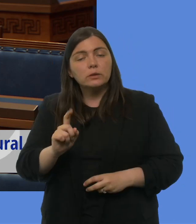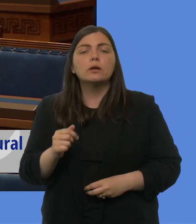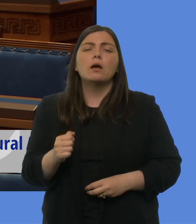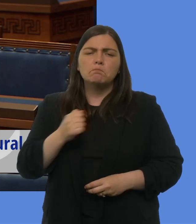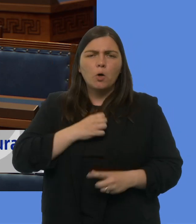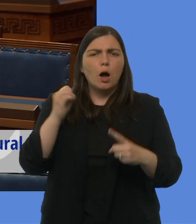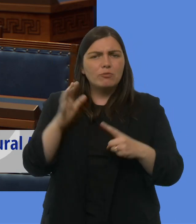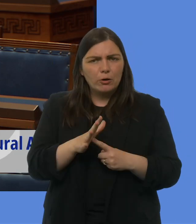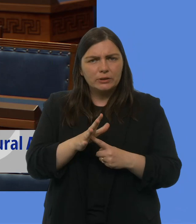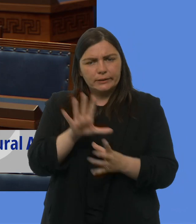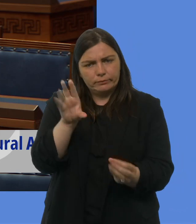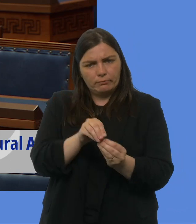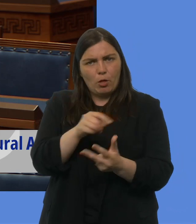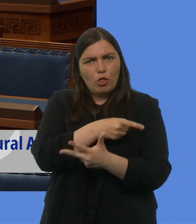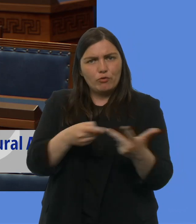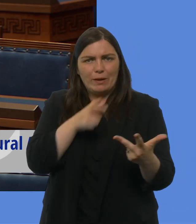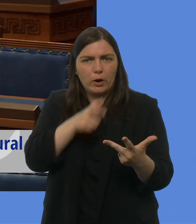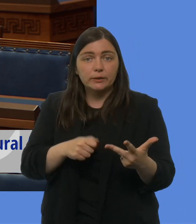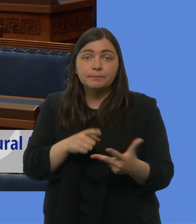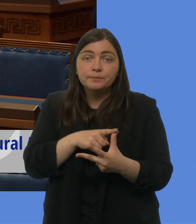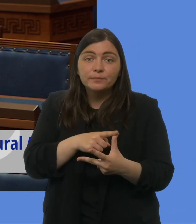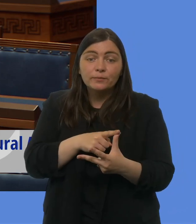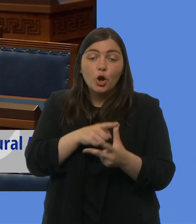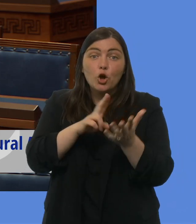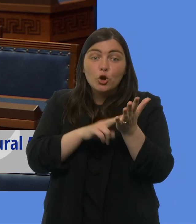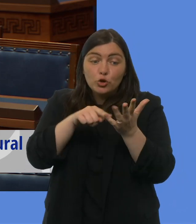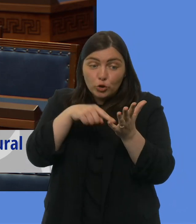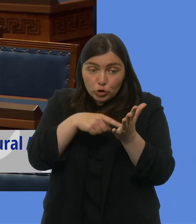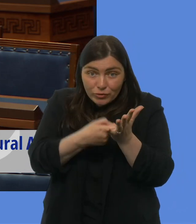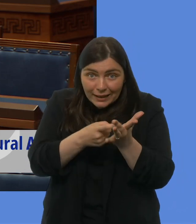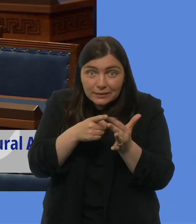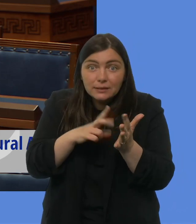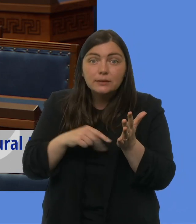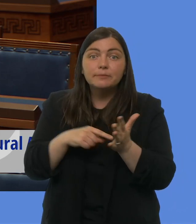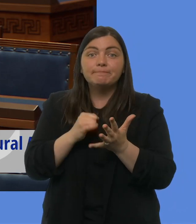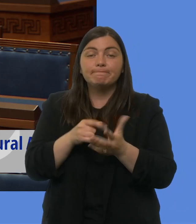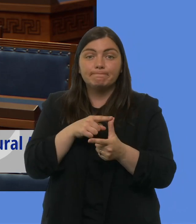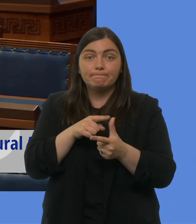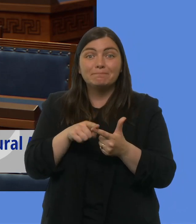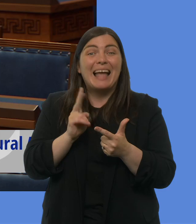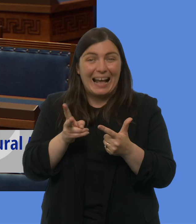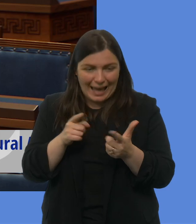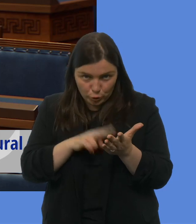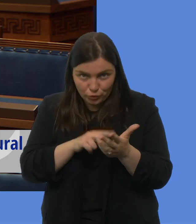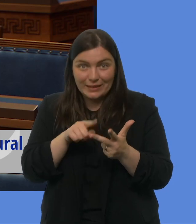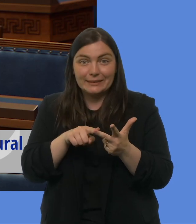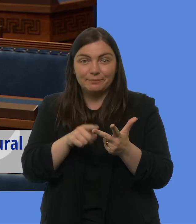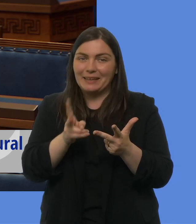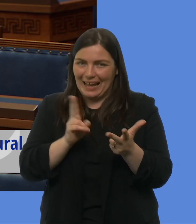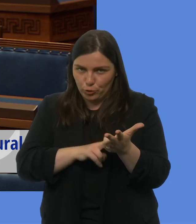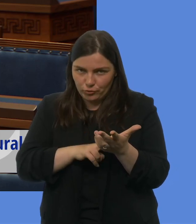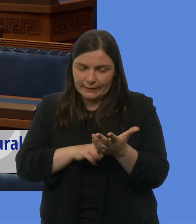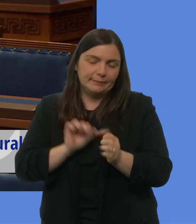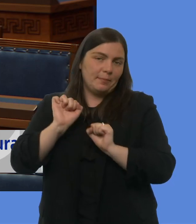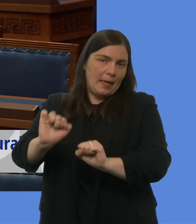words: nutrients, nutrients and nutrients." This is a key priority for the Office of Environmental Protection, and it's a